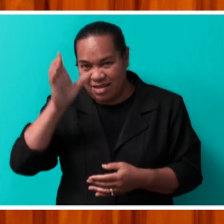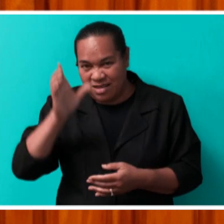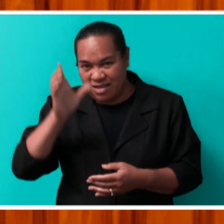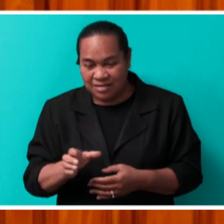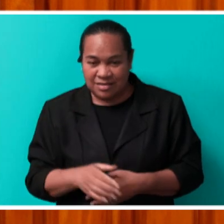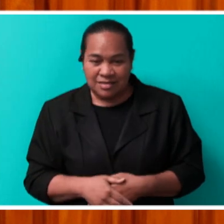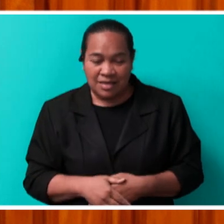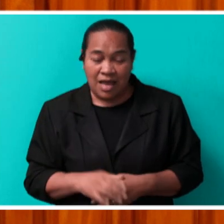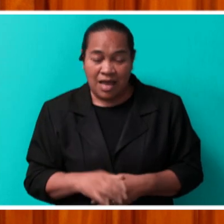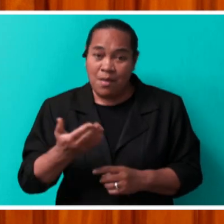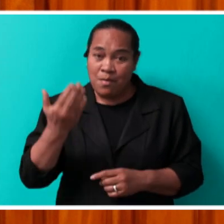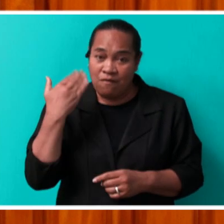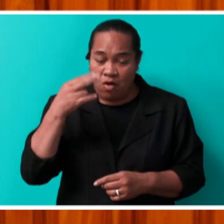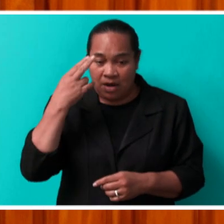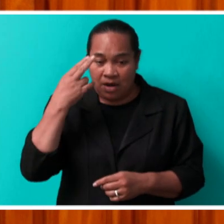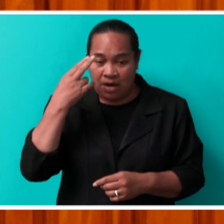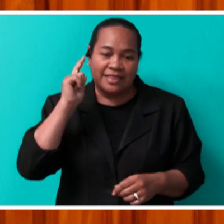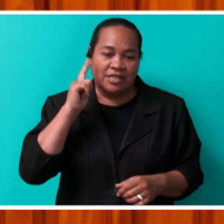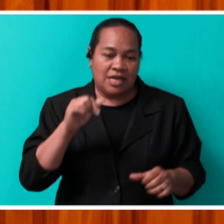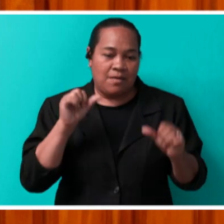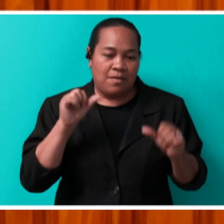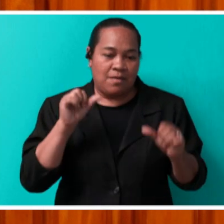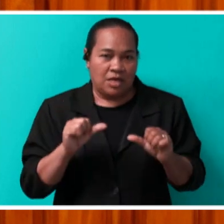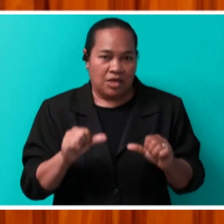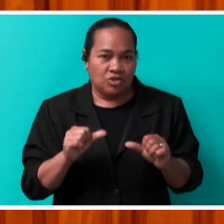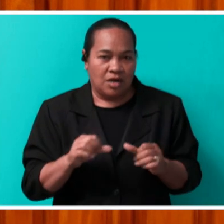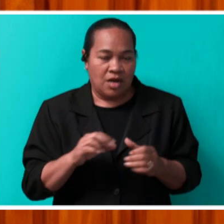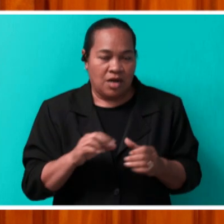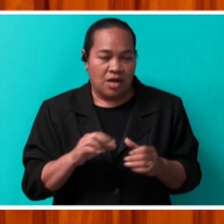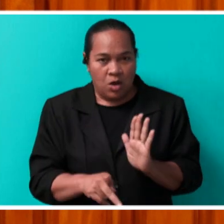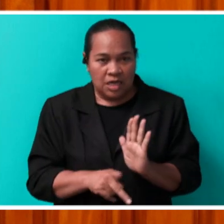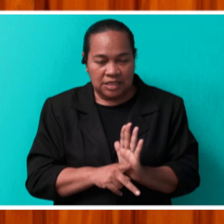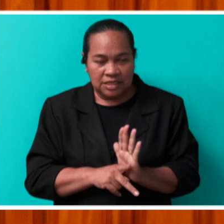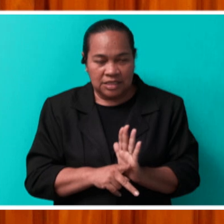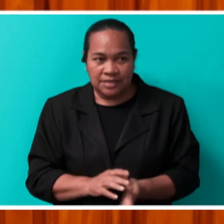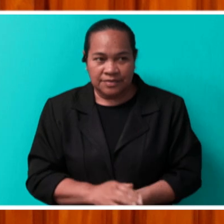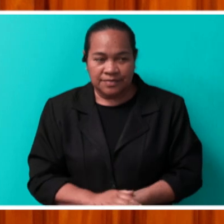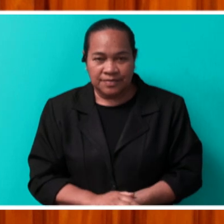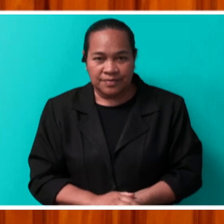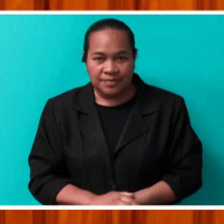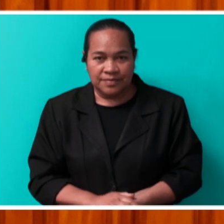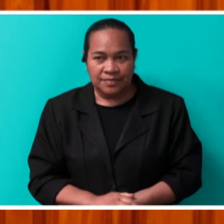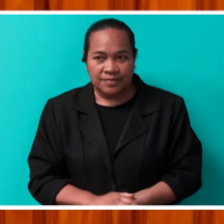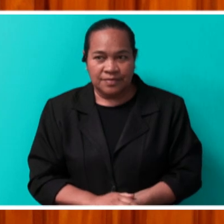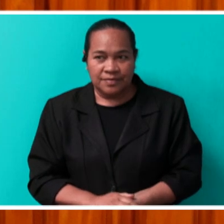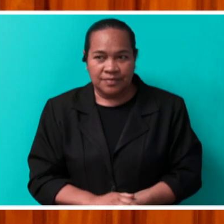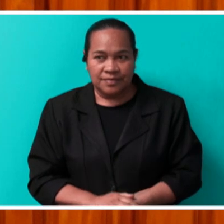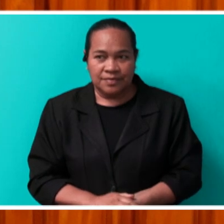formerly known as teacher protection policy, as the honourable members referred to. It